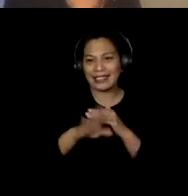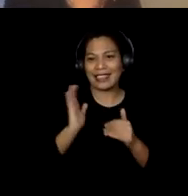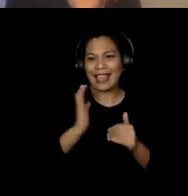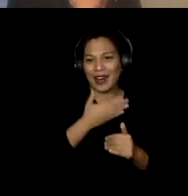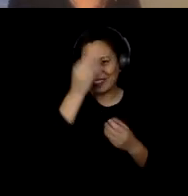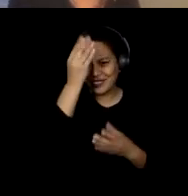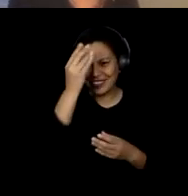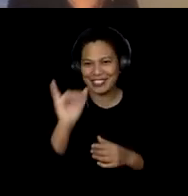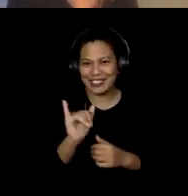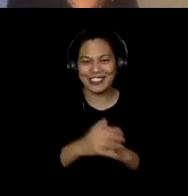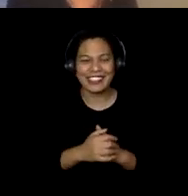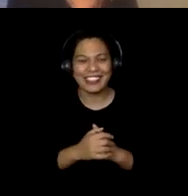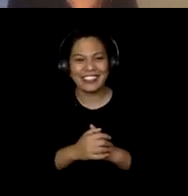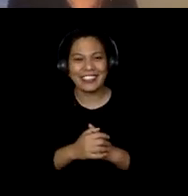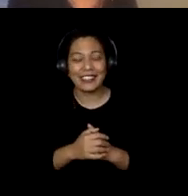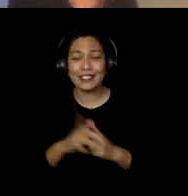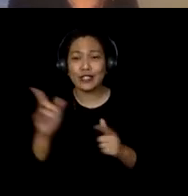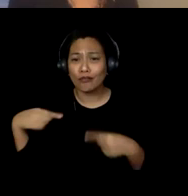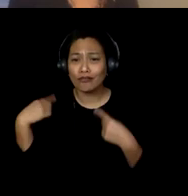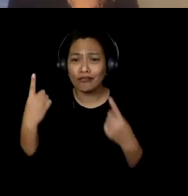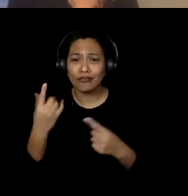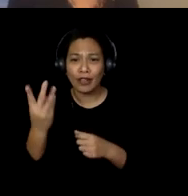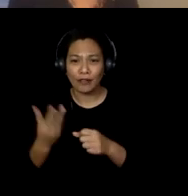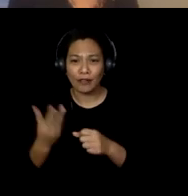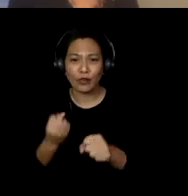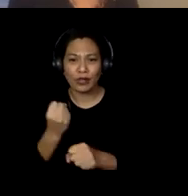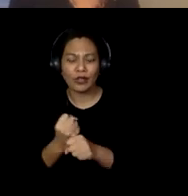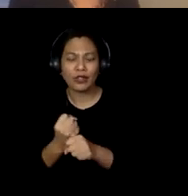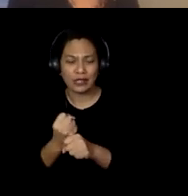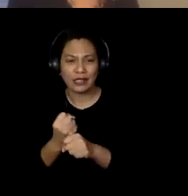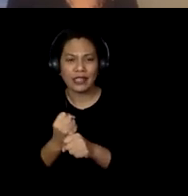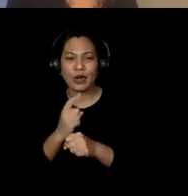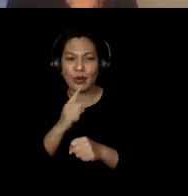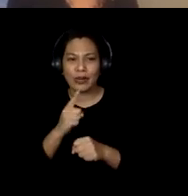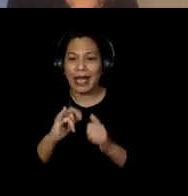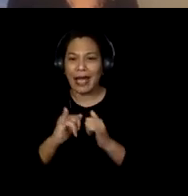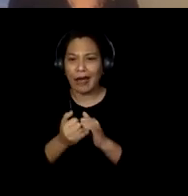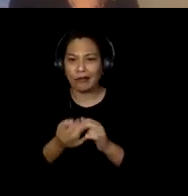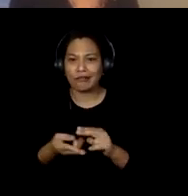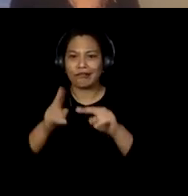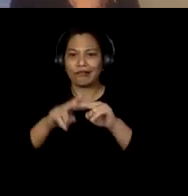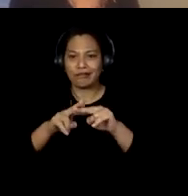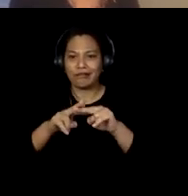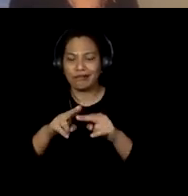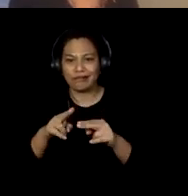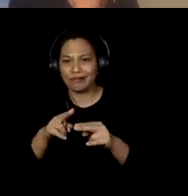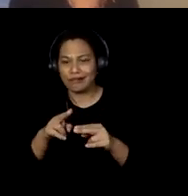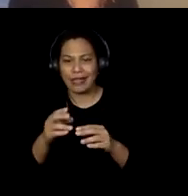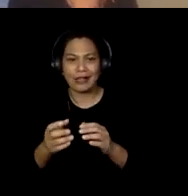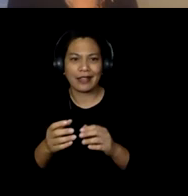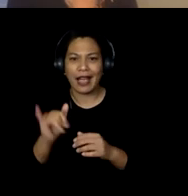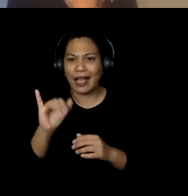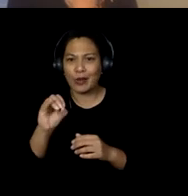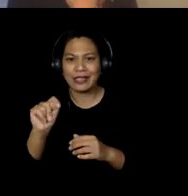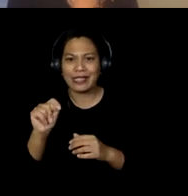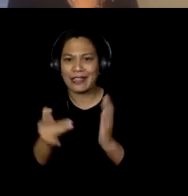So what's been happening over the last couple of years is that the increase in numbers of IoT devices, there's going to be trillions